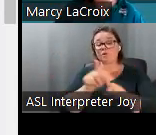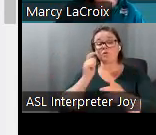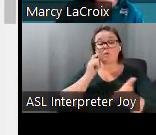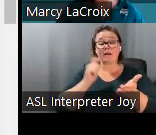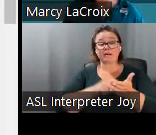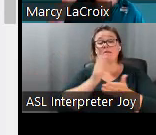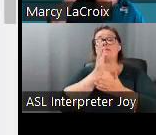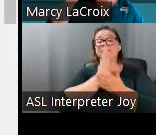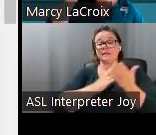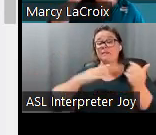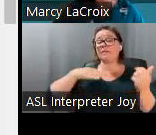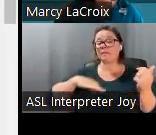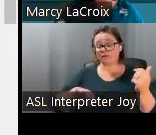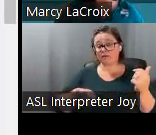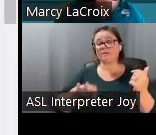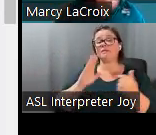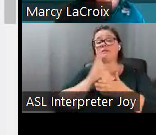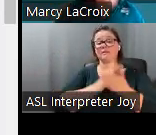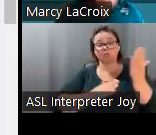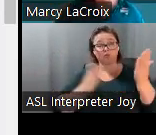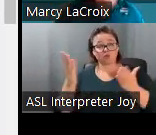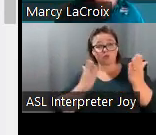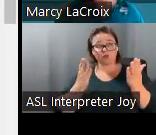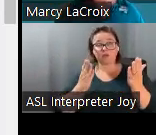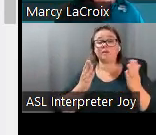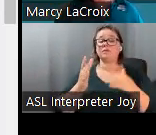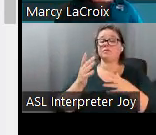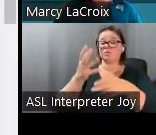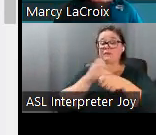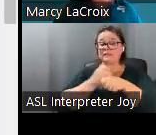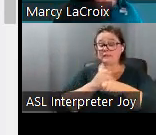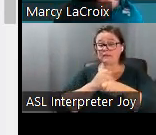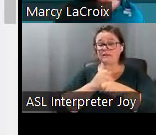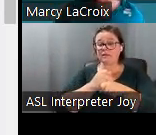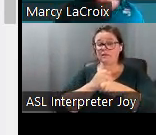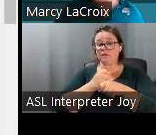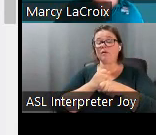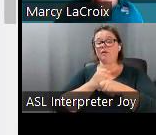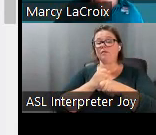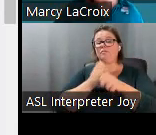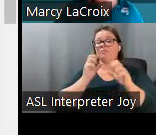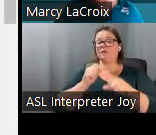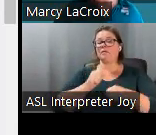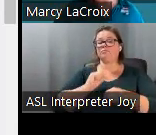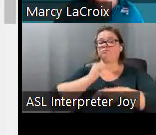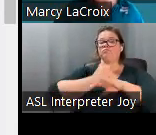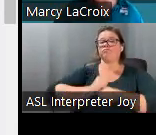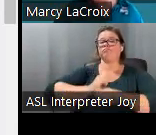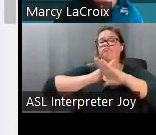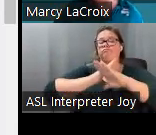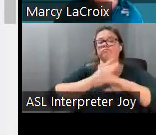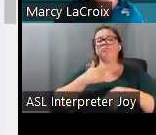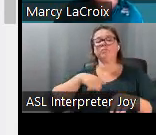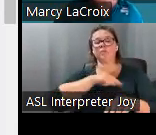of the benefits and services that are received can create barriers, because it's a